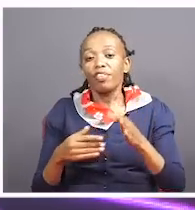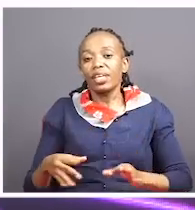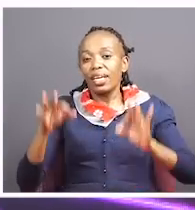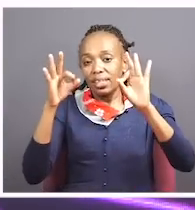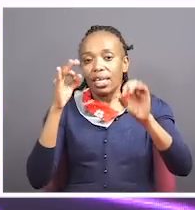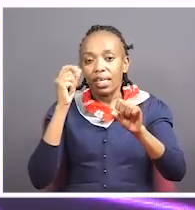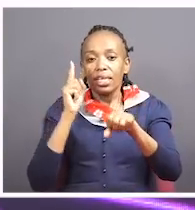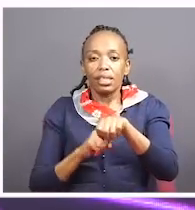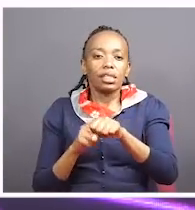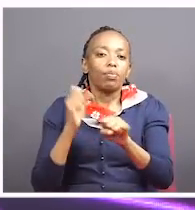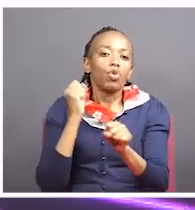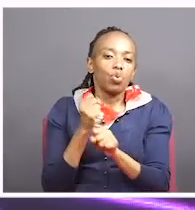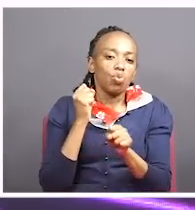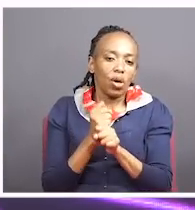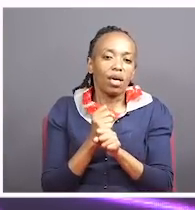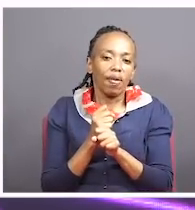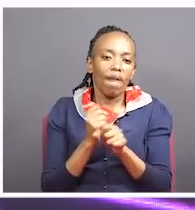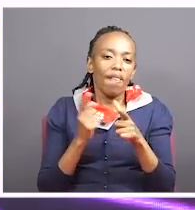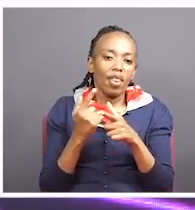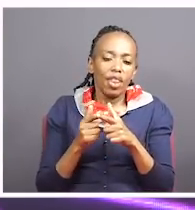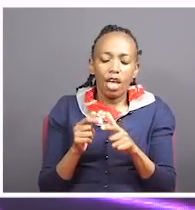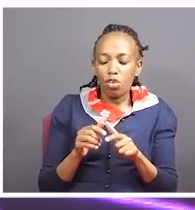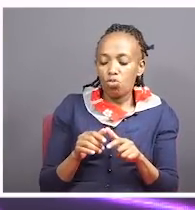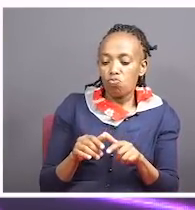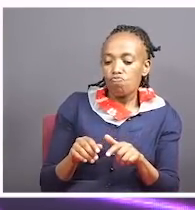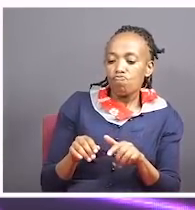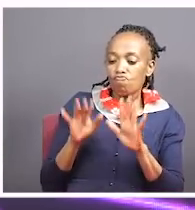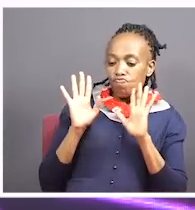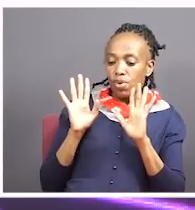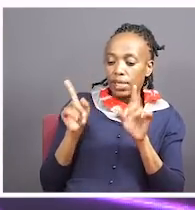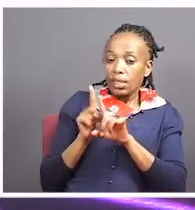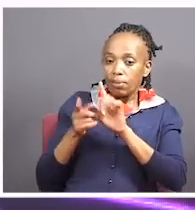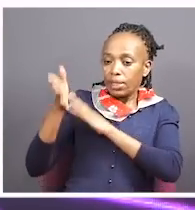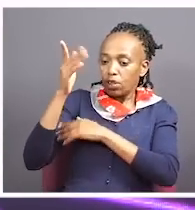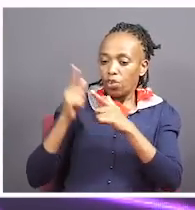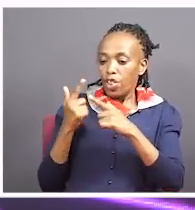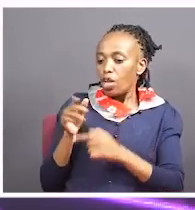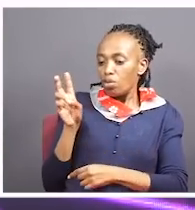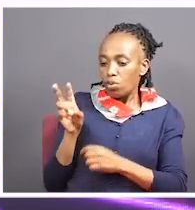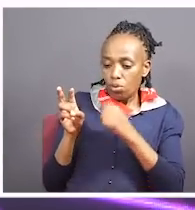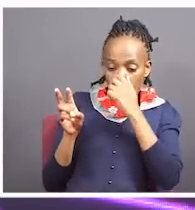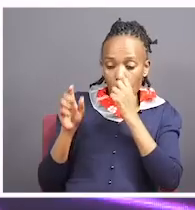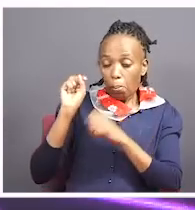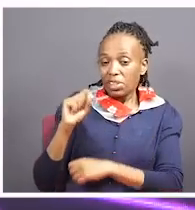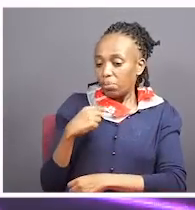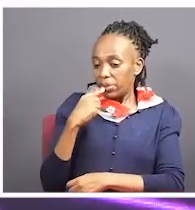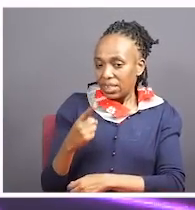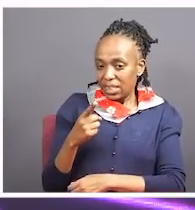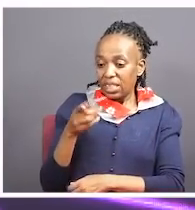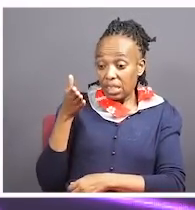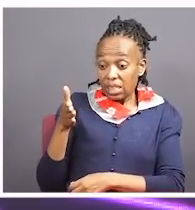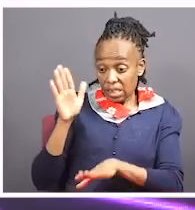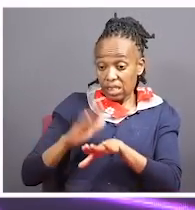excellence. When you do a work and you step back like God did and you look at it, can you